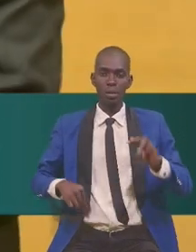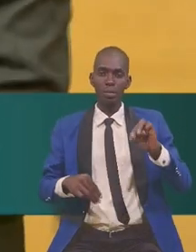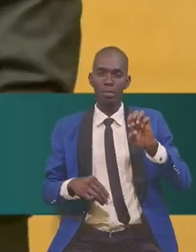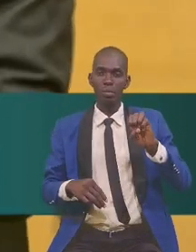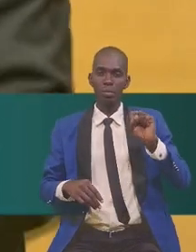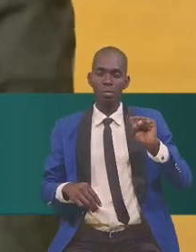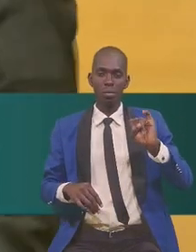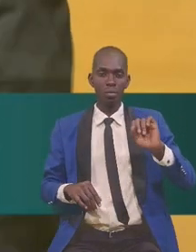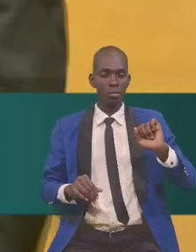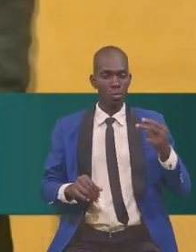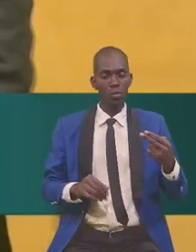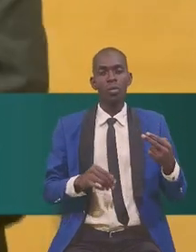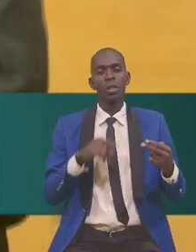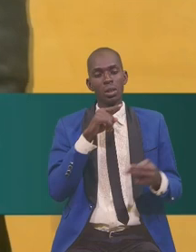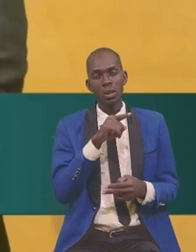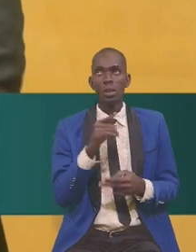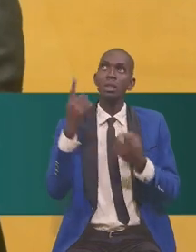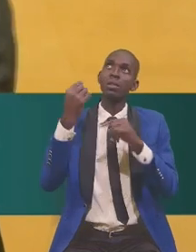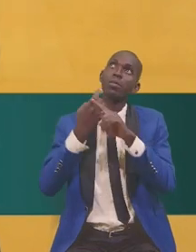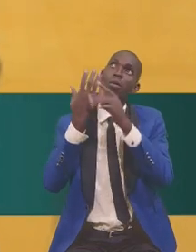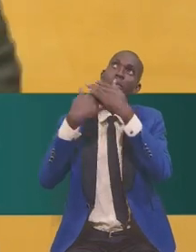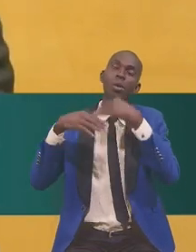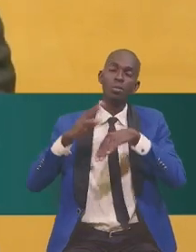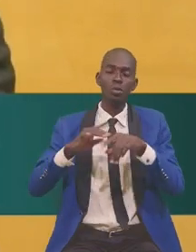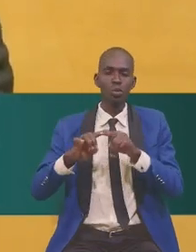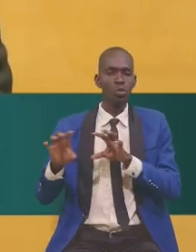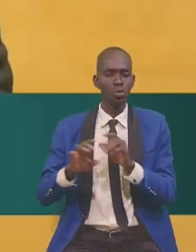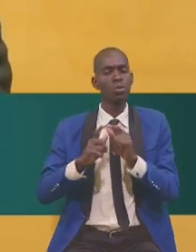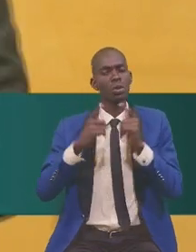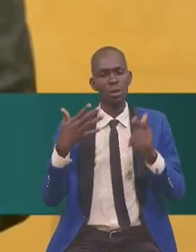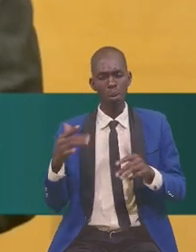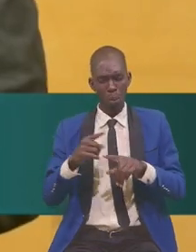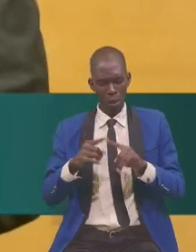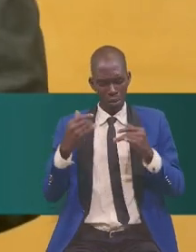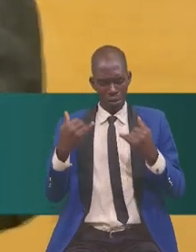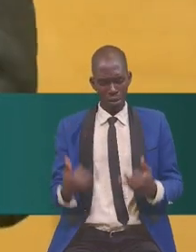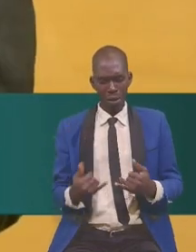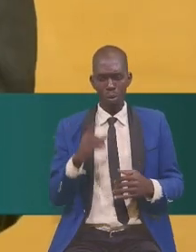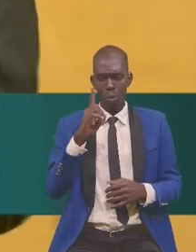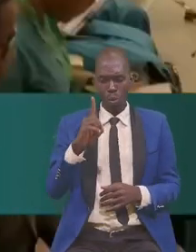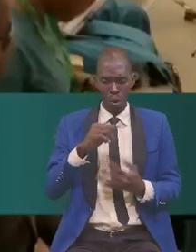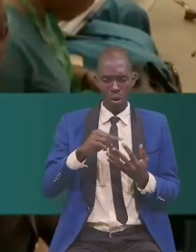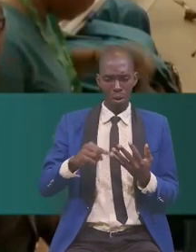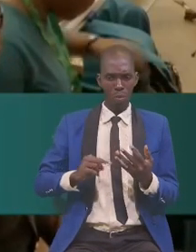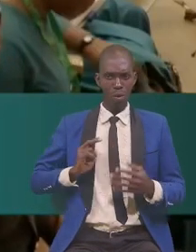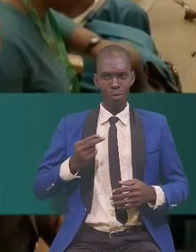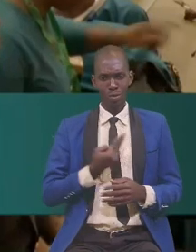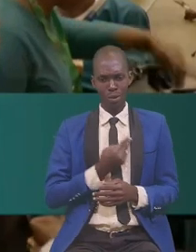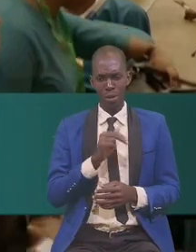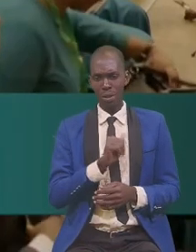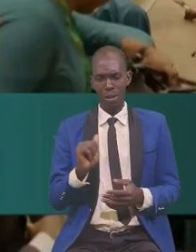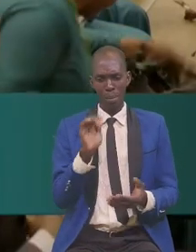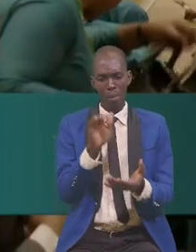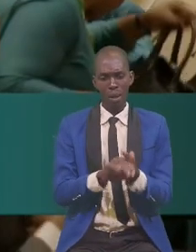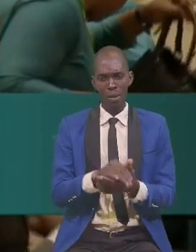those prodigious things happened. But one of us, Peter, a married man, a